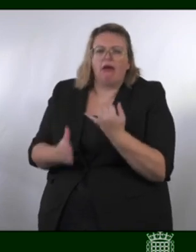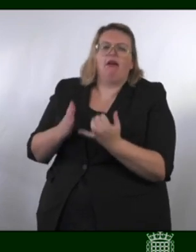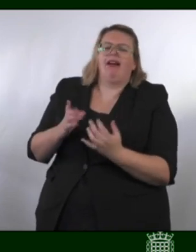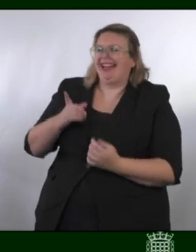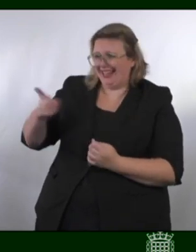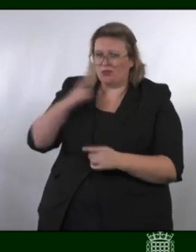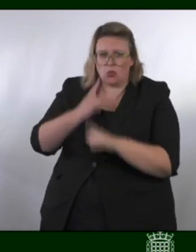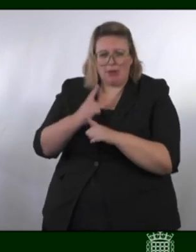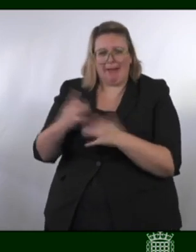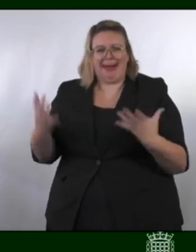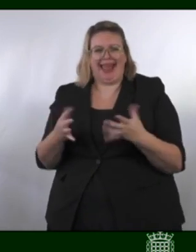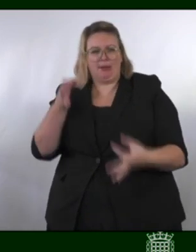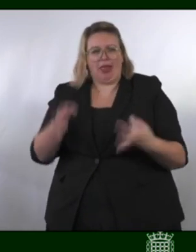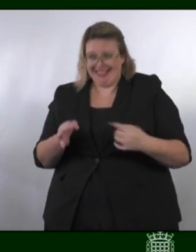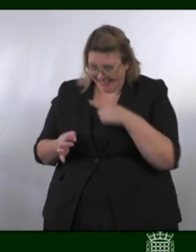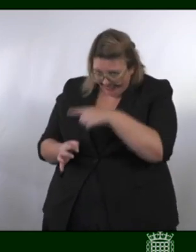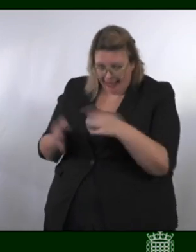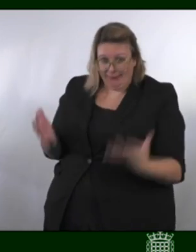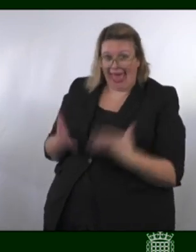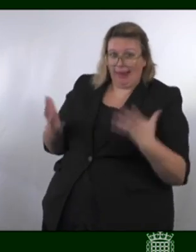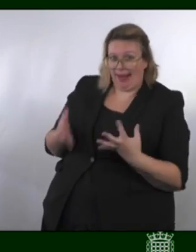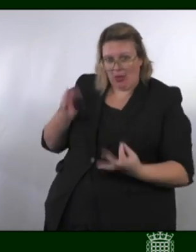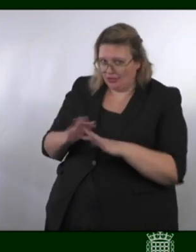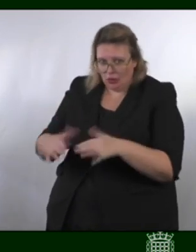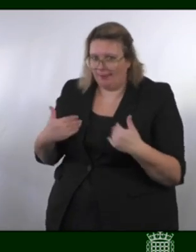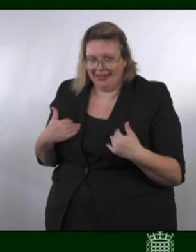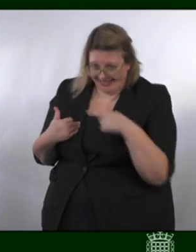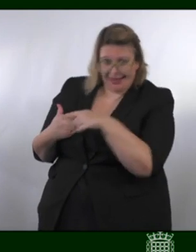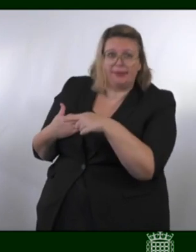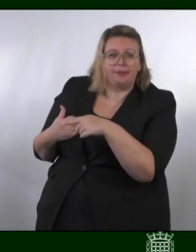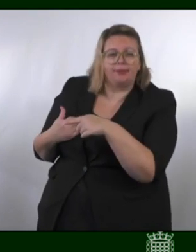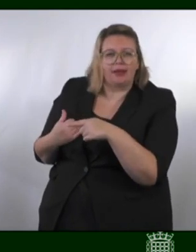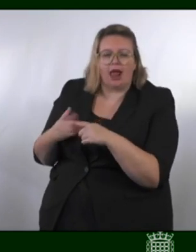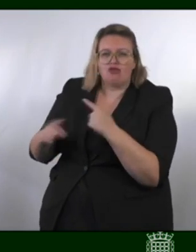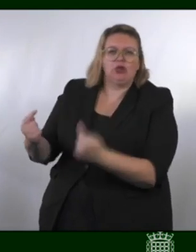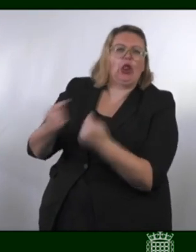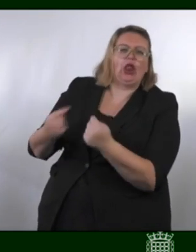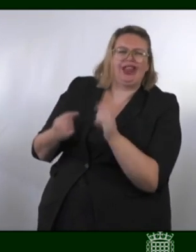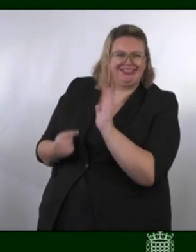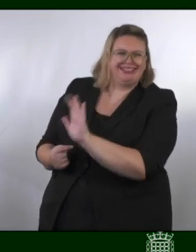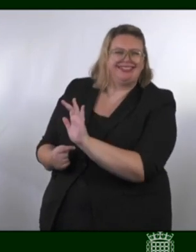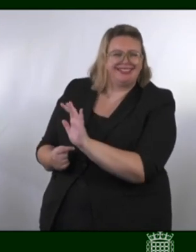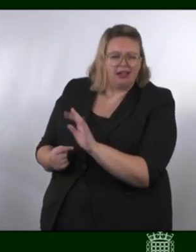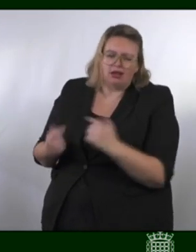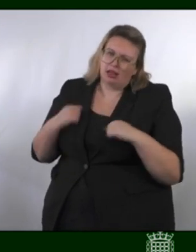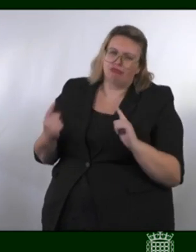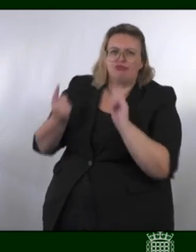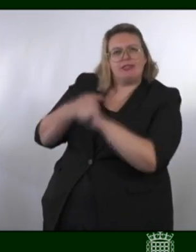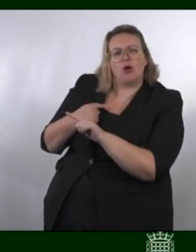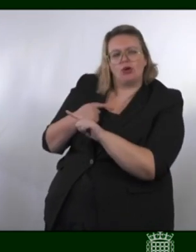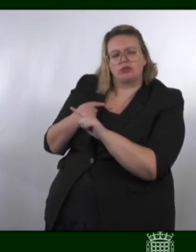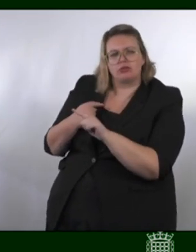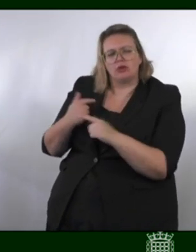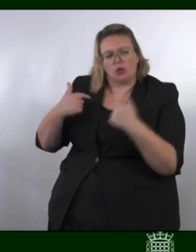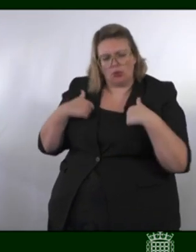politics was him. To address his points, we are taking these steps